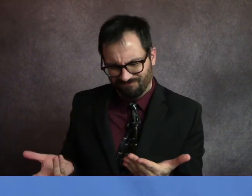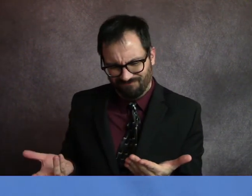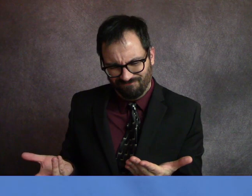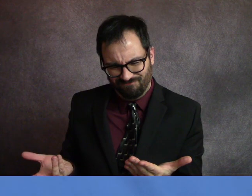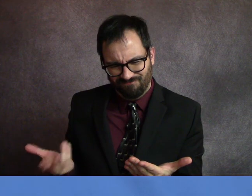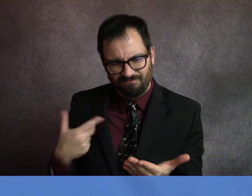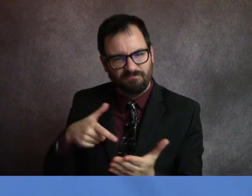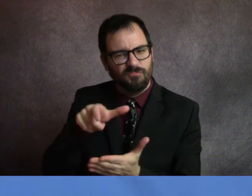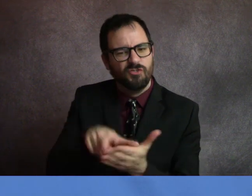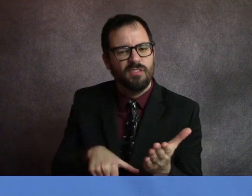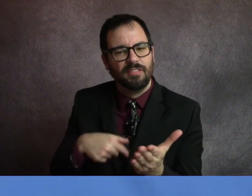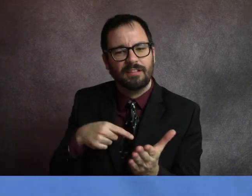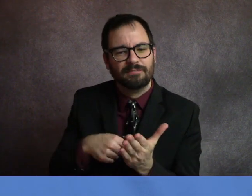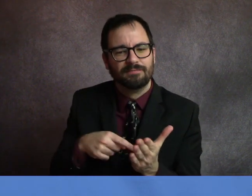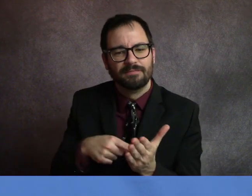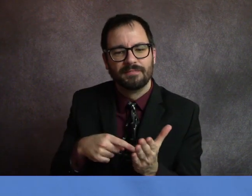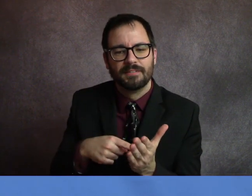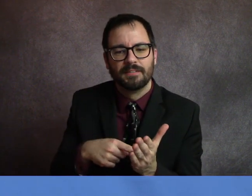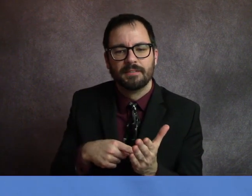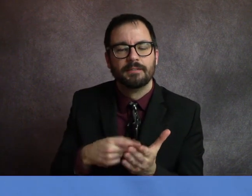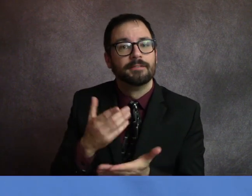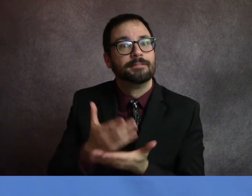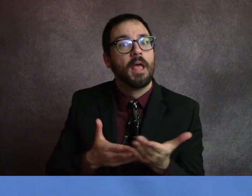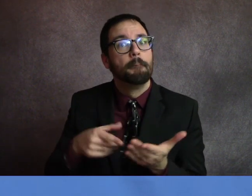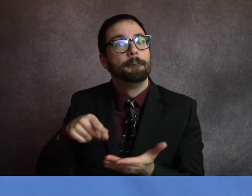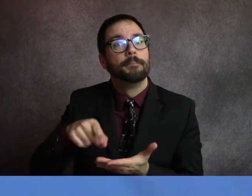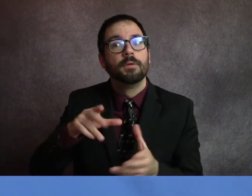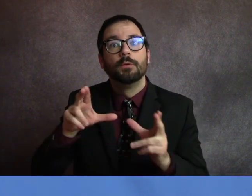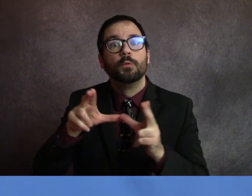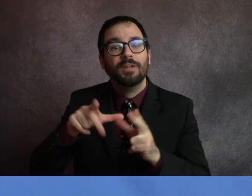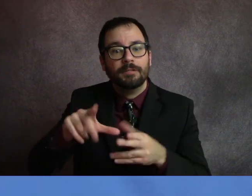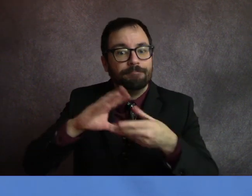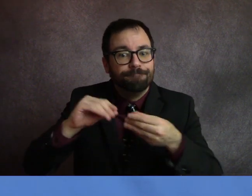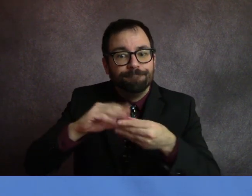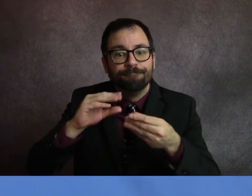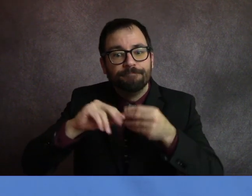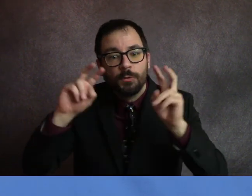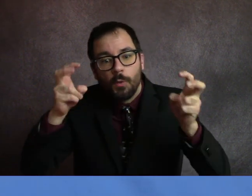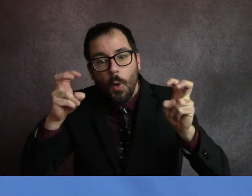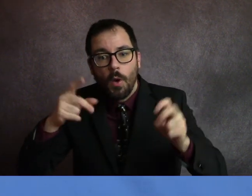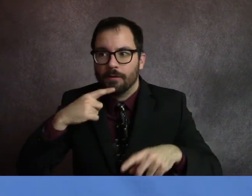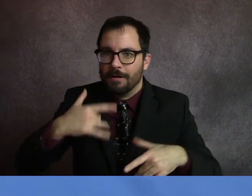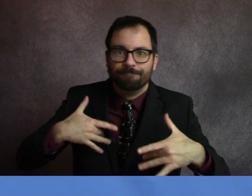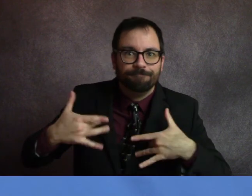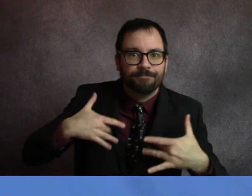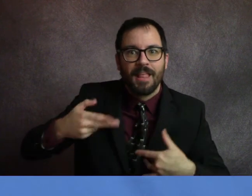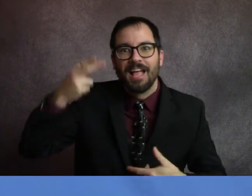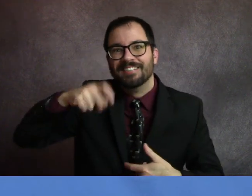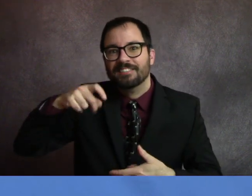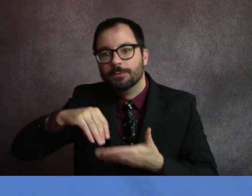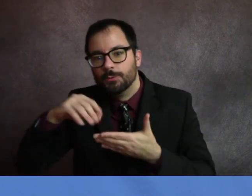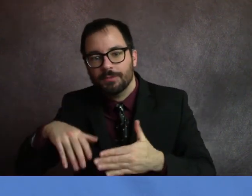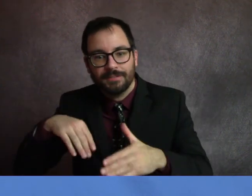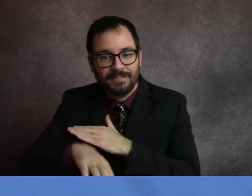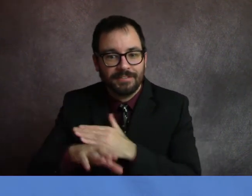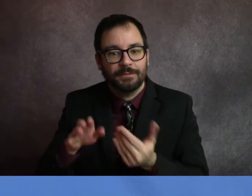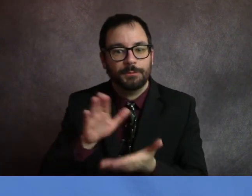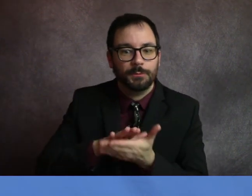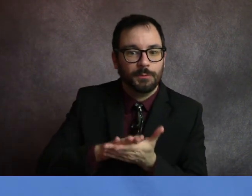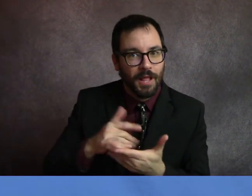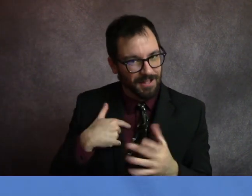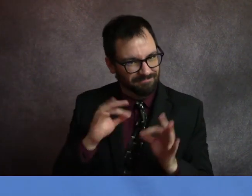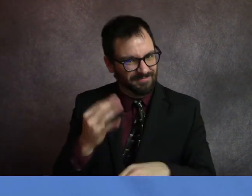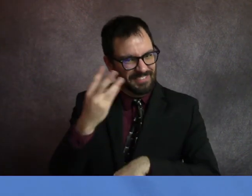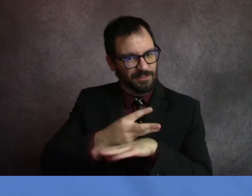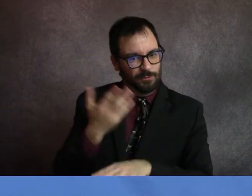where some of the union was quoted saying, we're excited about getting high needs, special needs students into school. And that's what we're doing today. And then there was a vote of